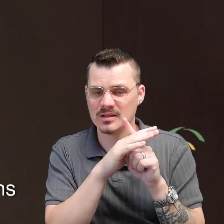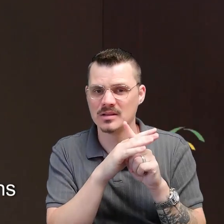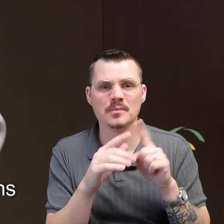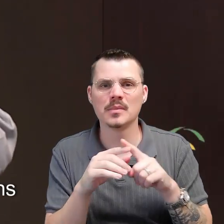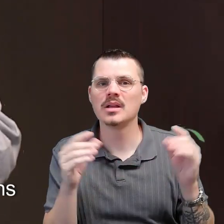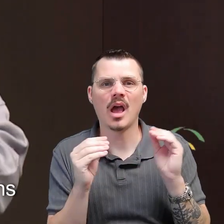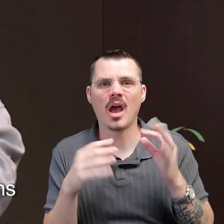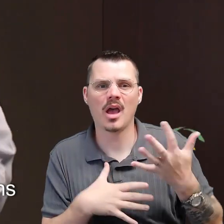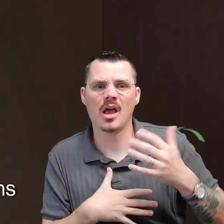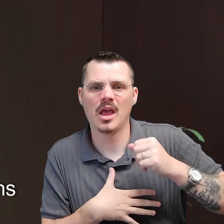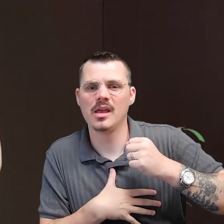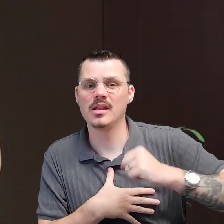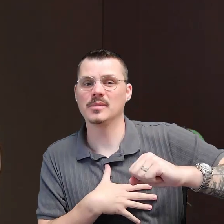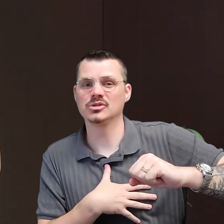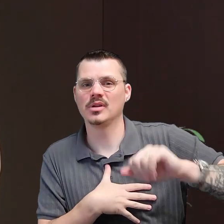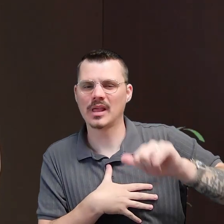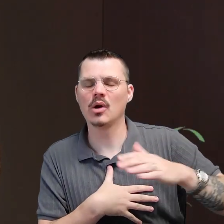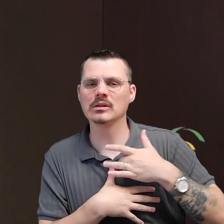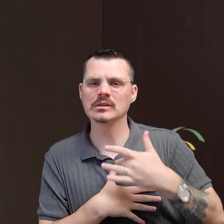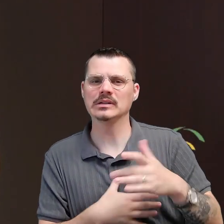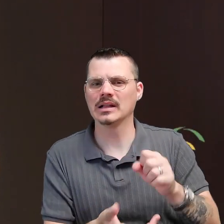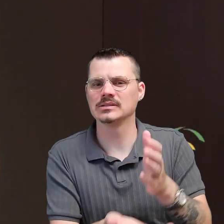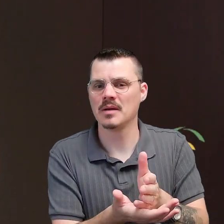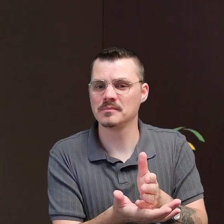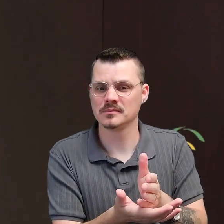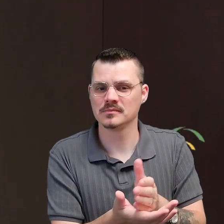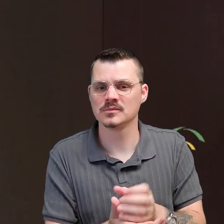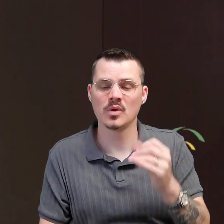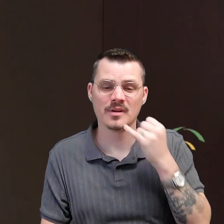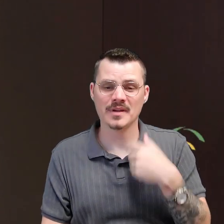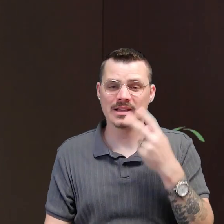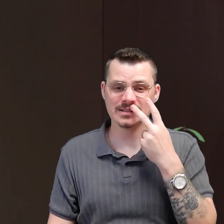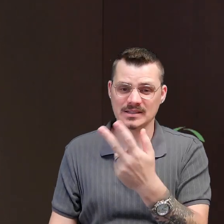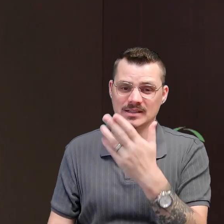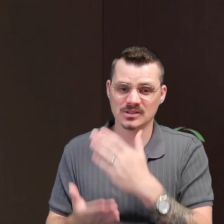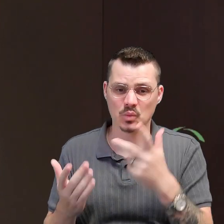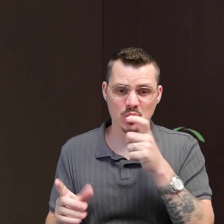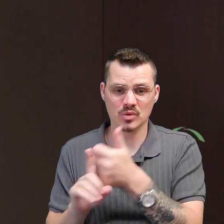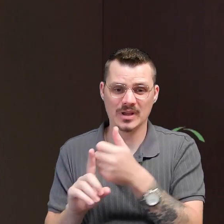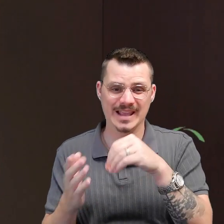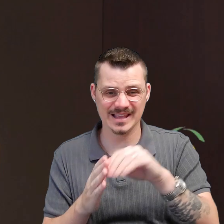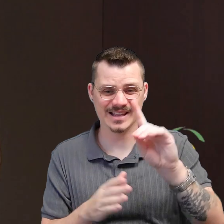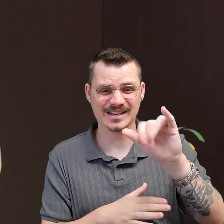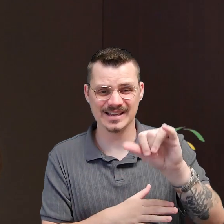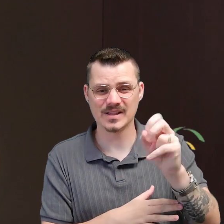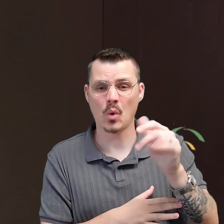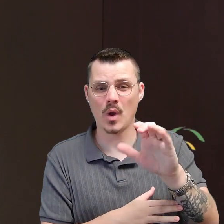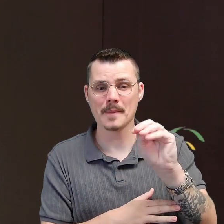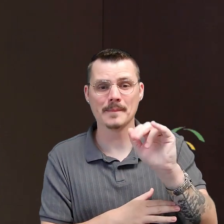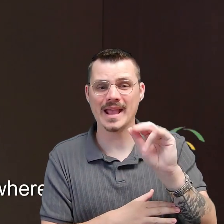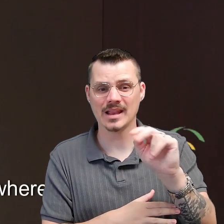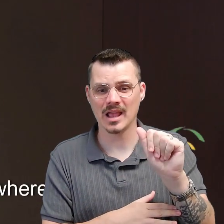they have none of the inhibitions that stop them. So if I see somebody who's in dysphoric